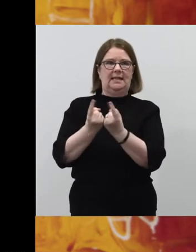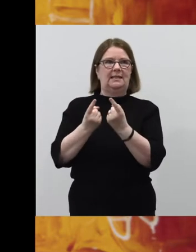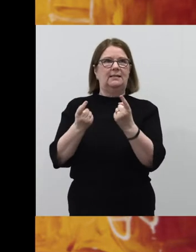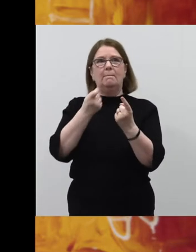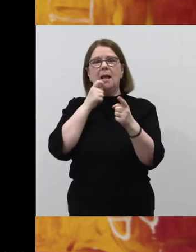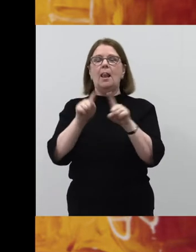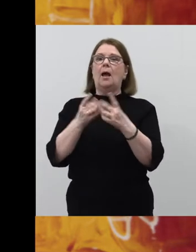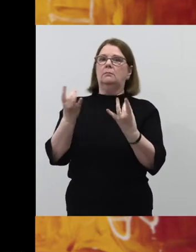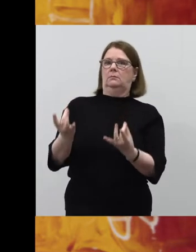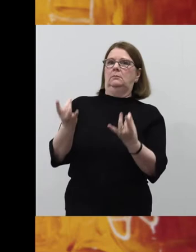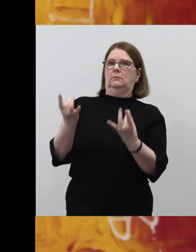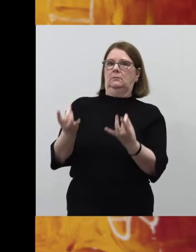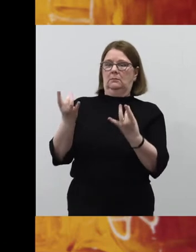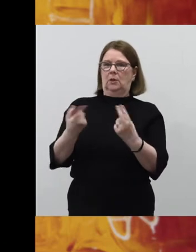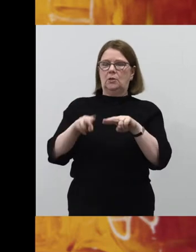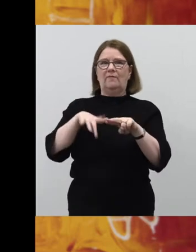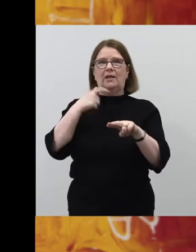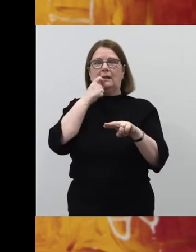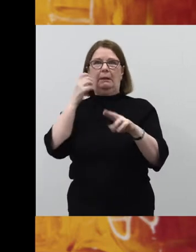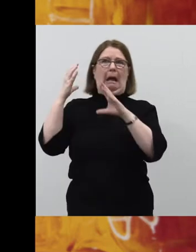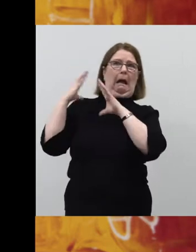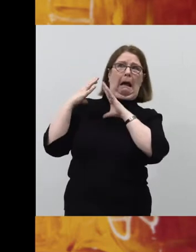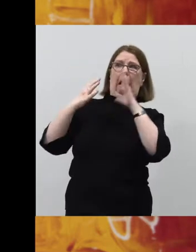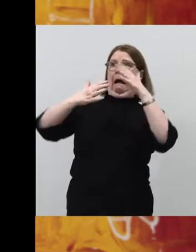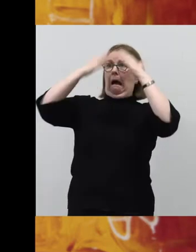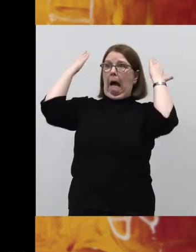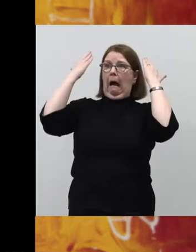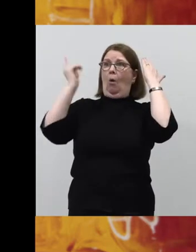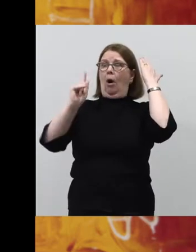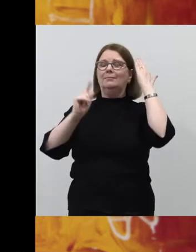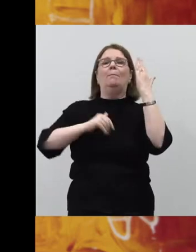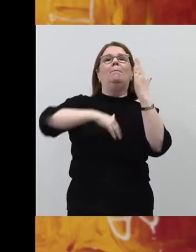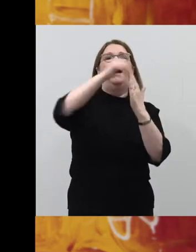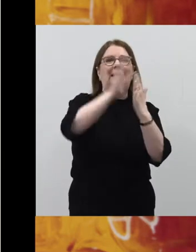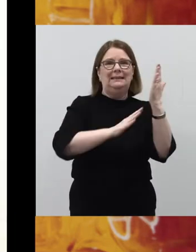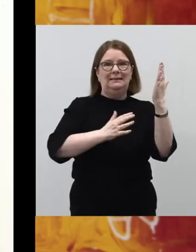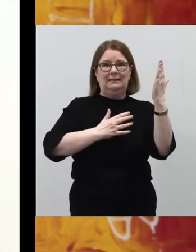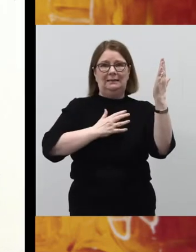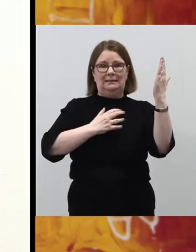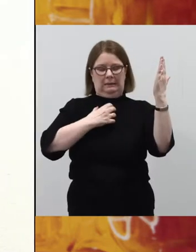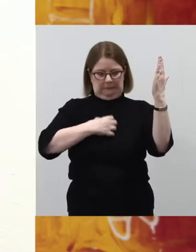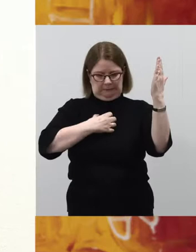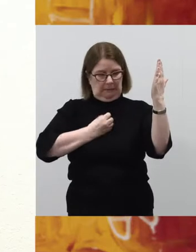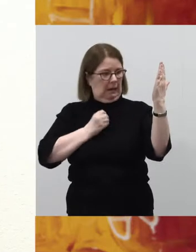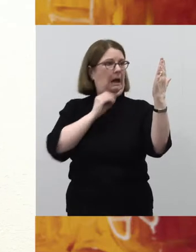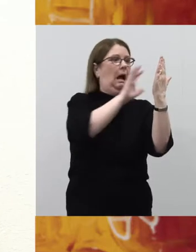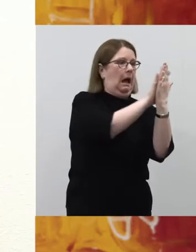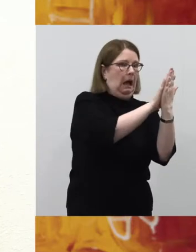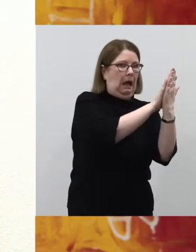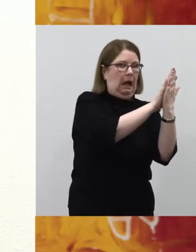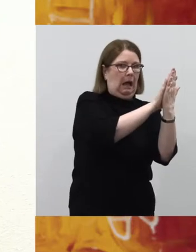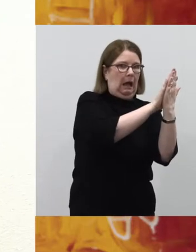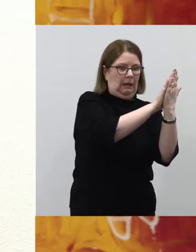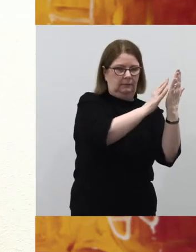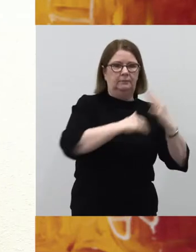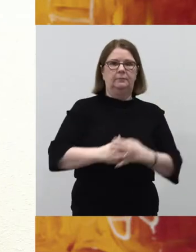our frailty in ways that we could never have imagined. Darcy Coate, also in the audience, Darcy's